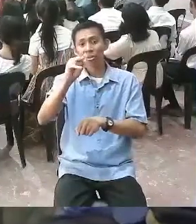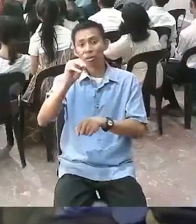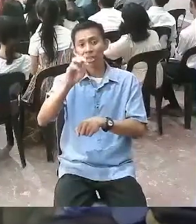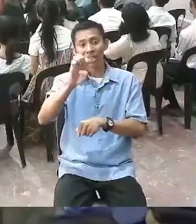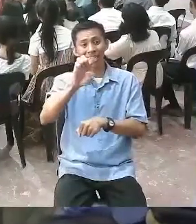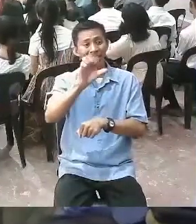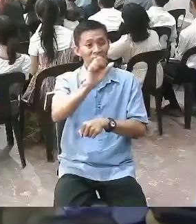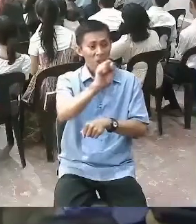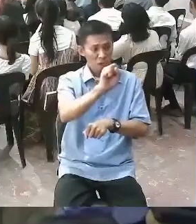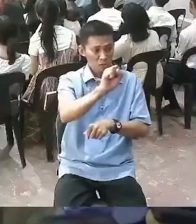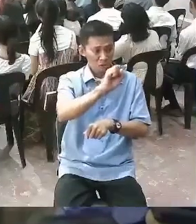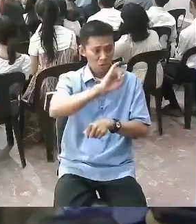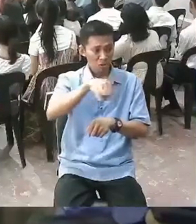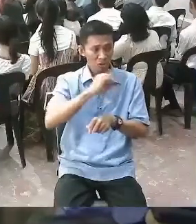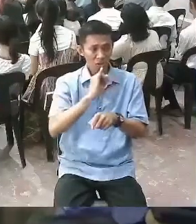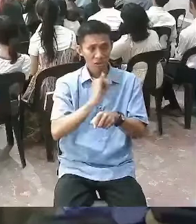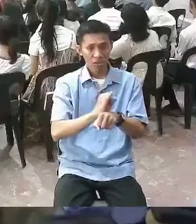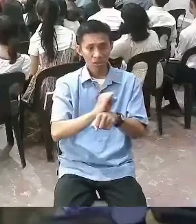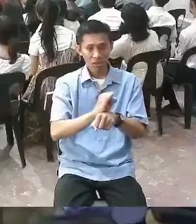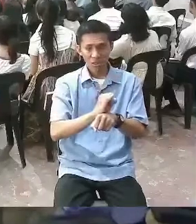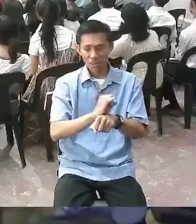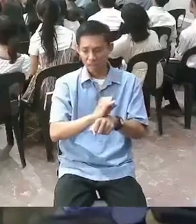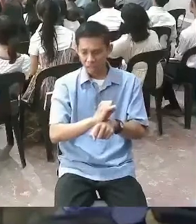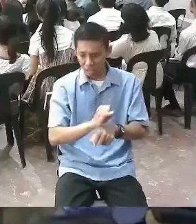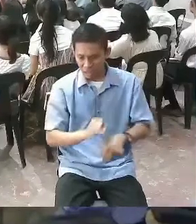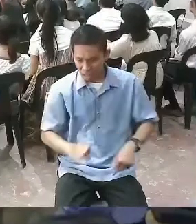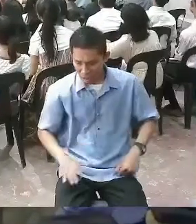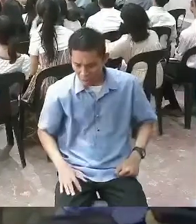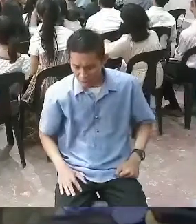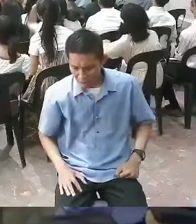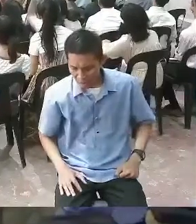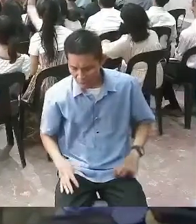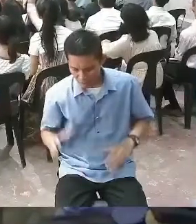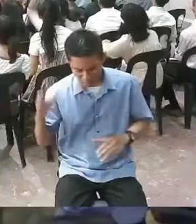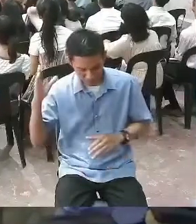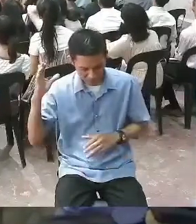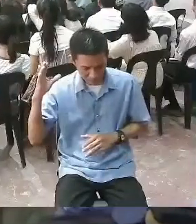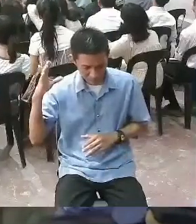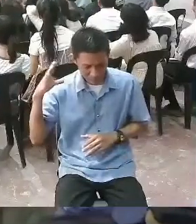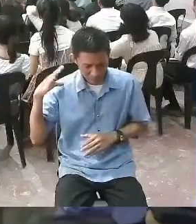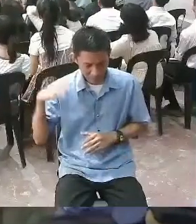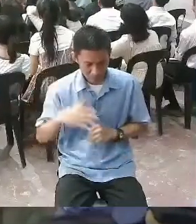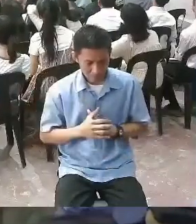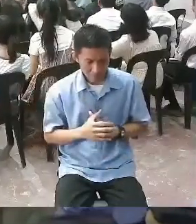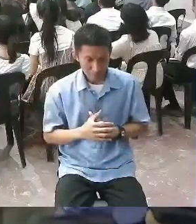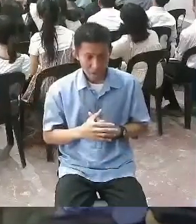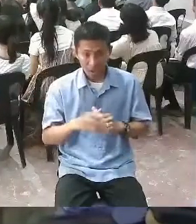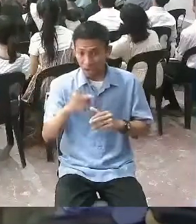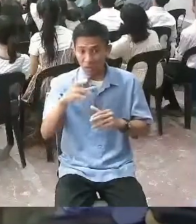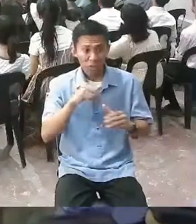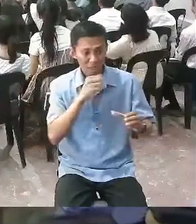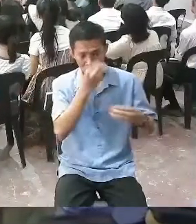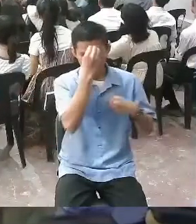that if we break one of the Ten Commandments,